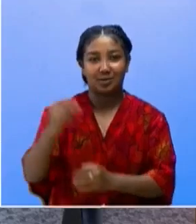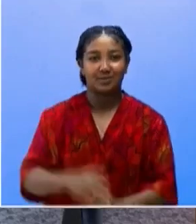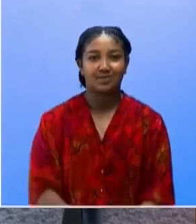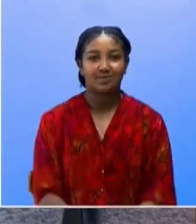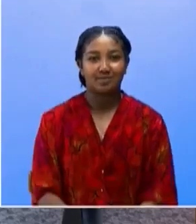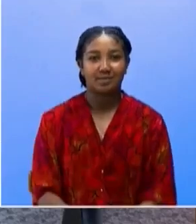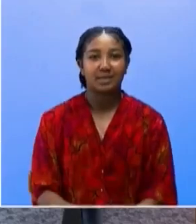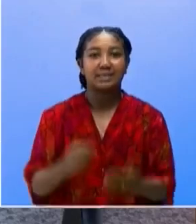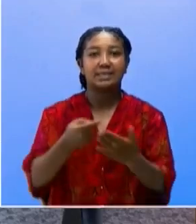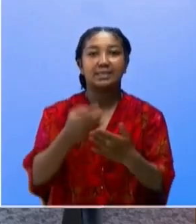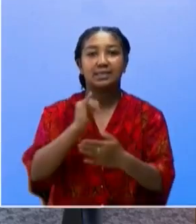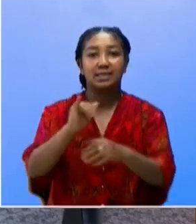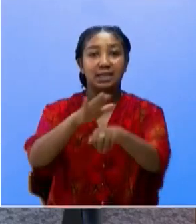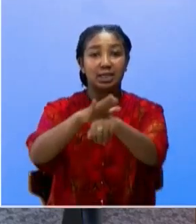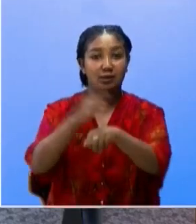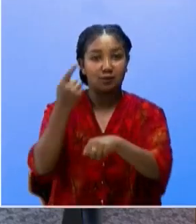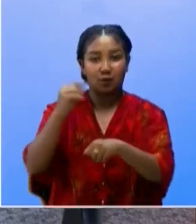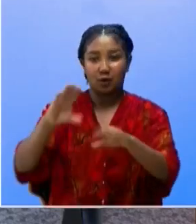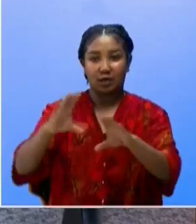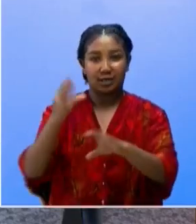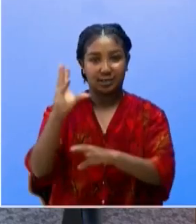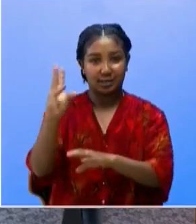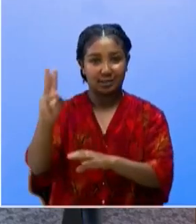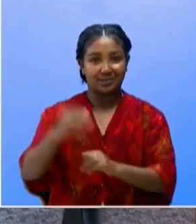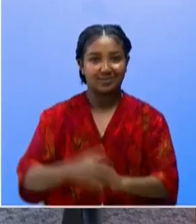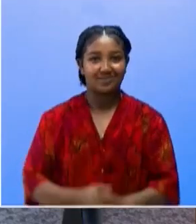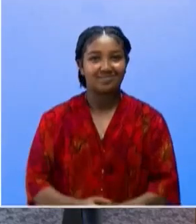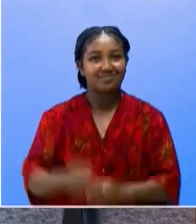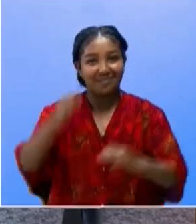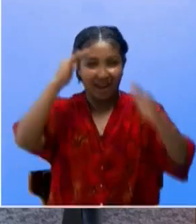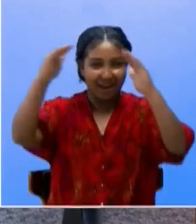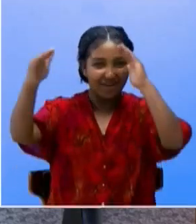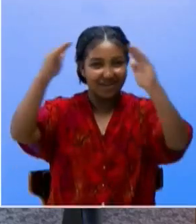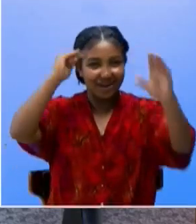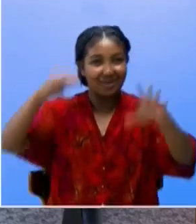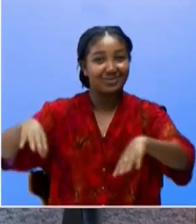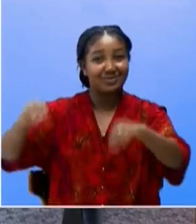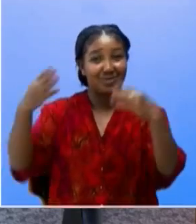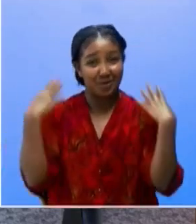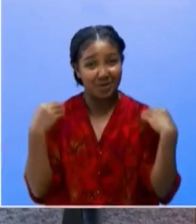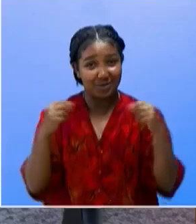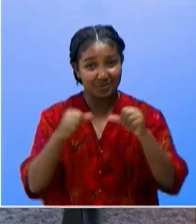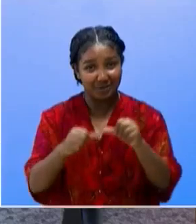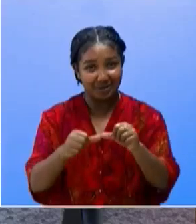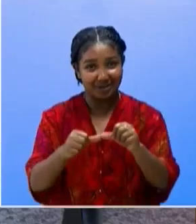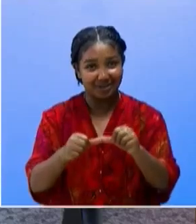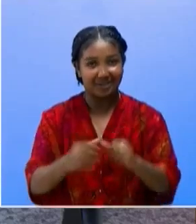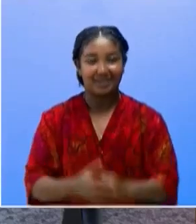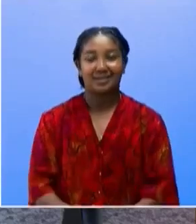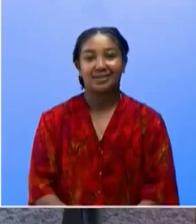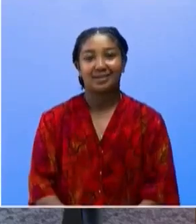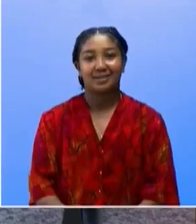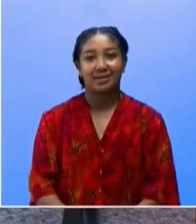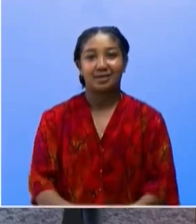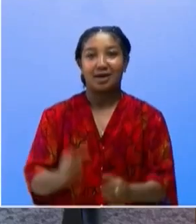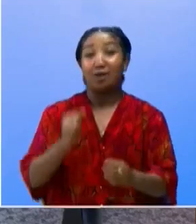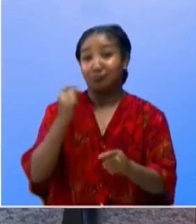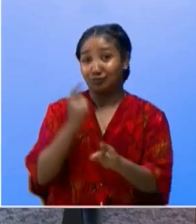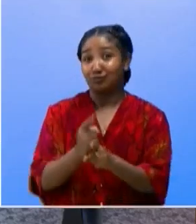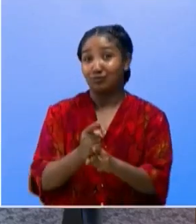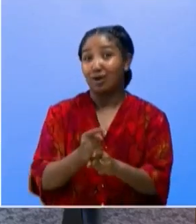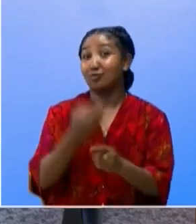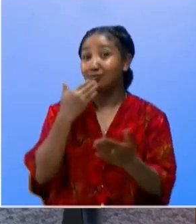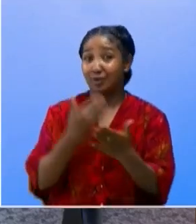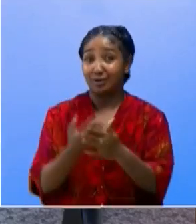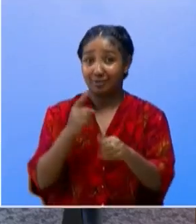Network. This is English for grade 6. Hello students, how have you been? I'm sure you have had a